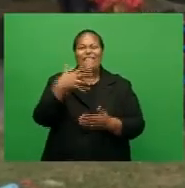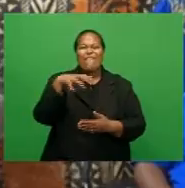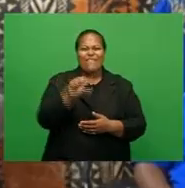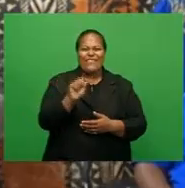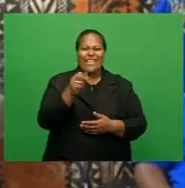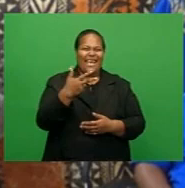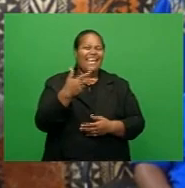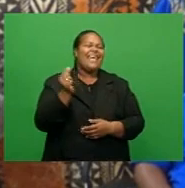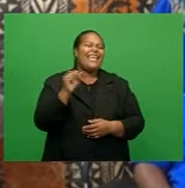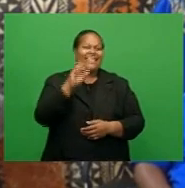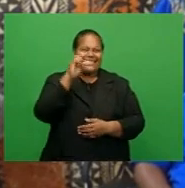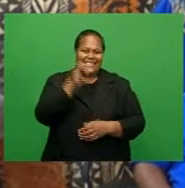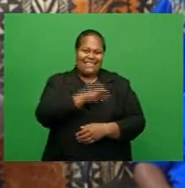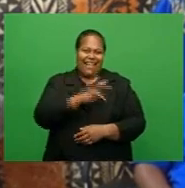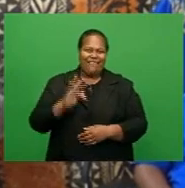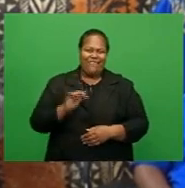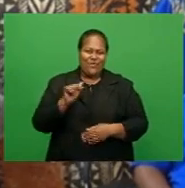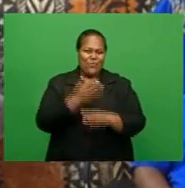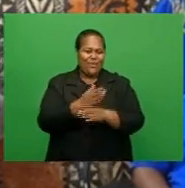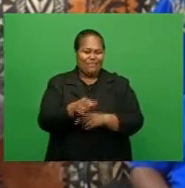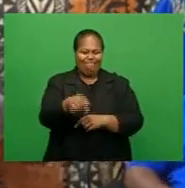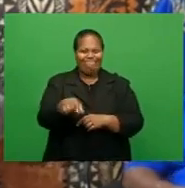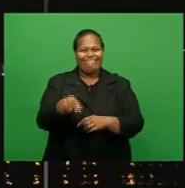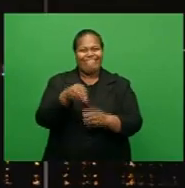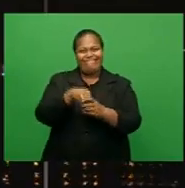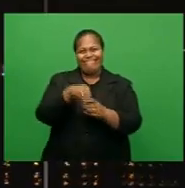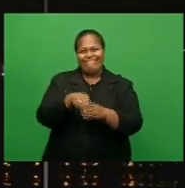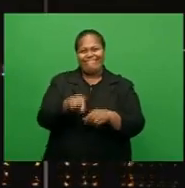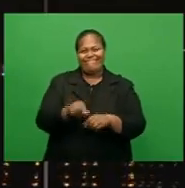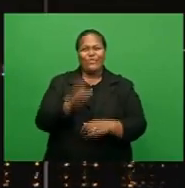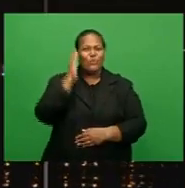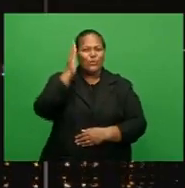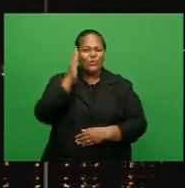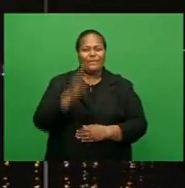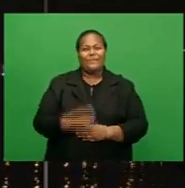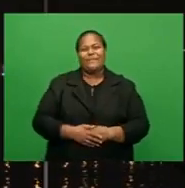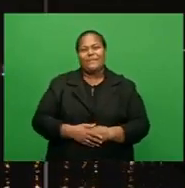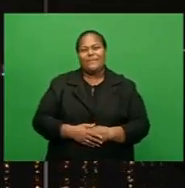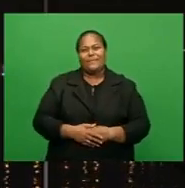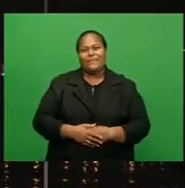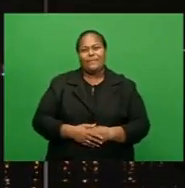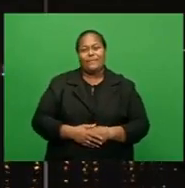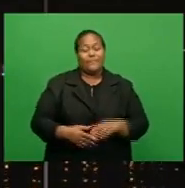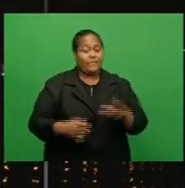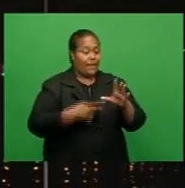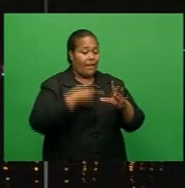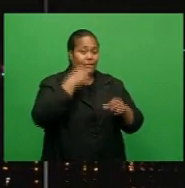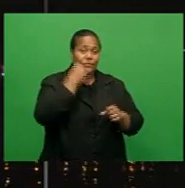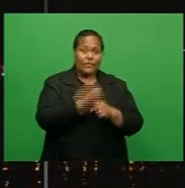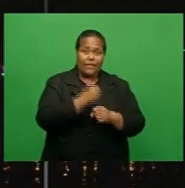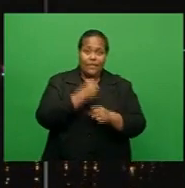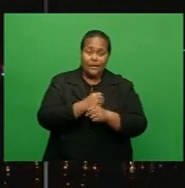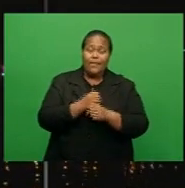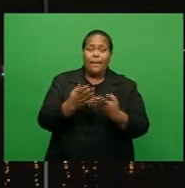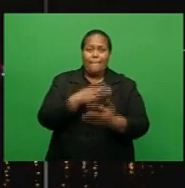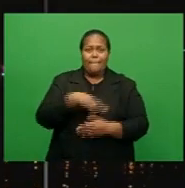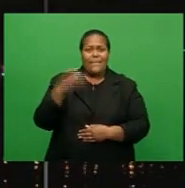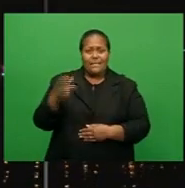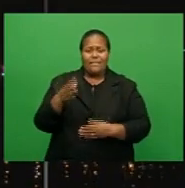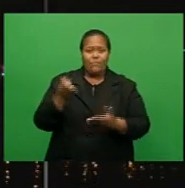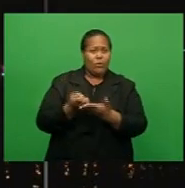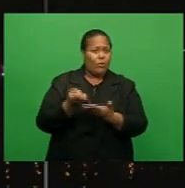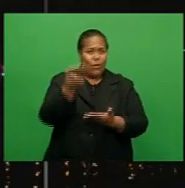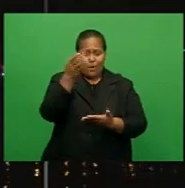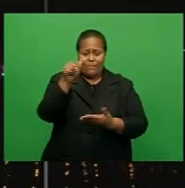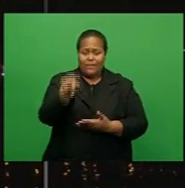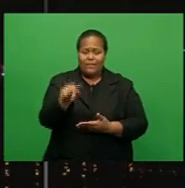Education. Philippe Naikaso, FBC News. Attorney General and Minister for Economy Ayasad Kayum says